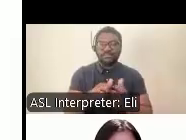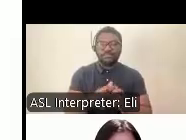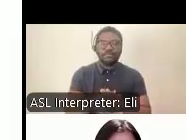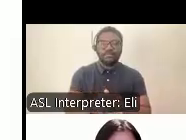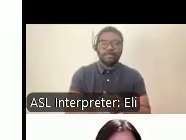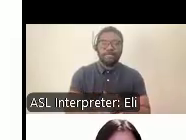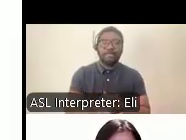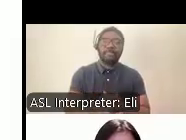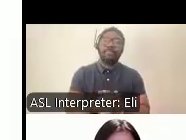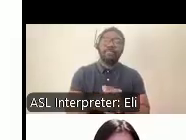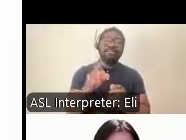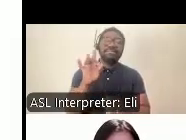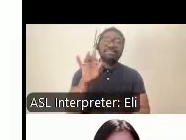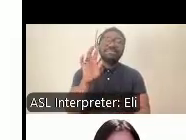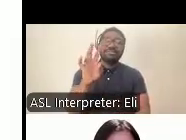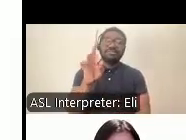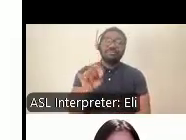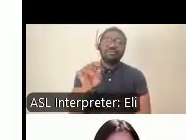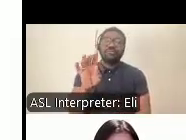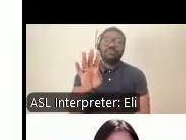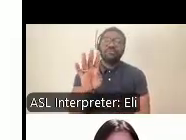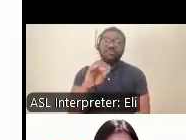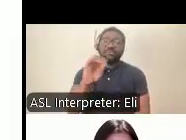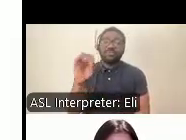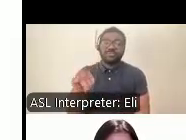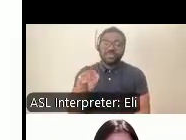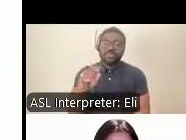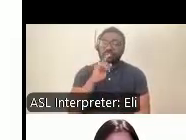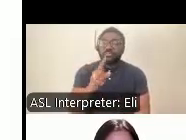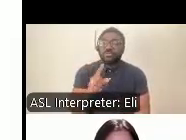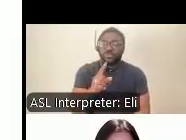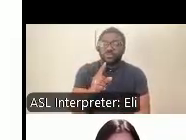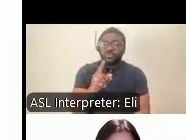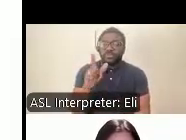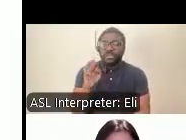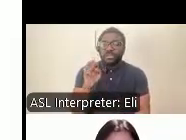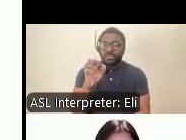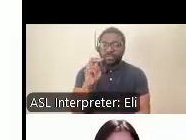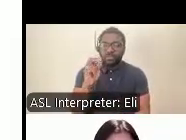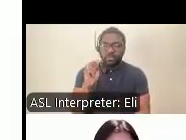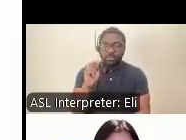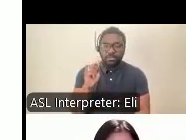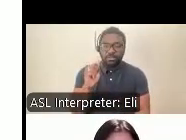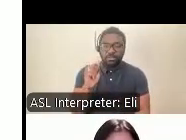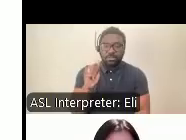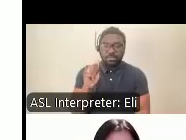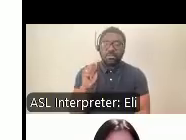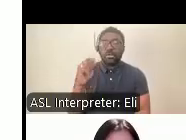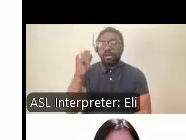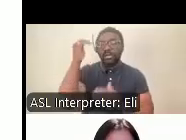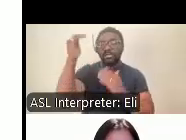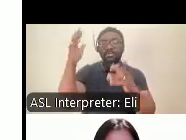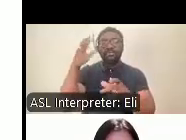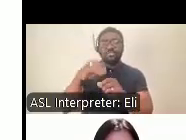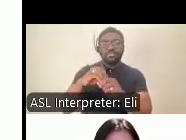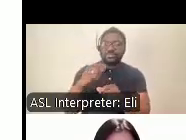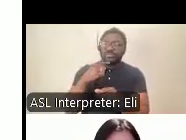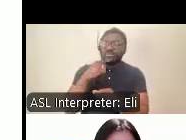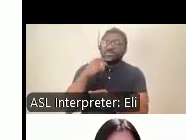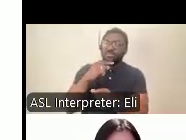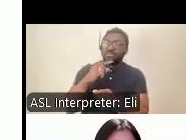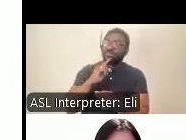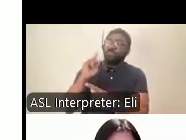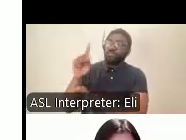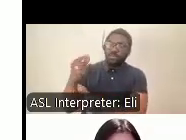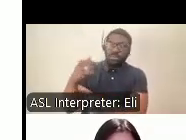only 7.4% of WIOA adult participants report having a disability. That gap tells